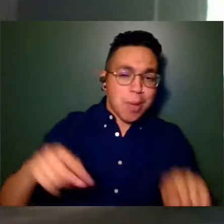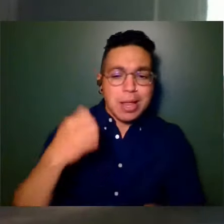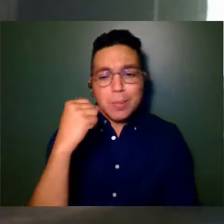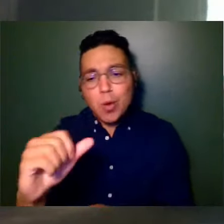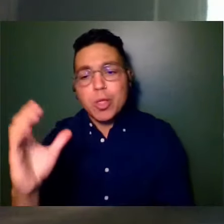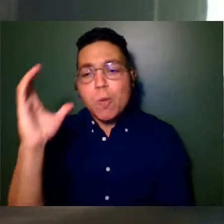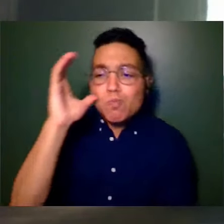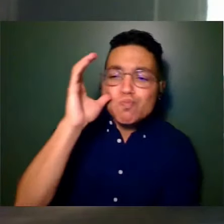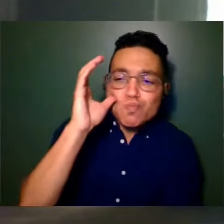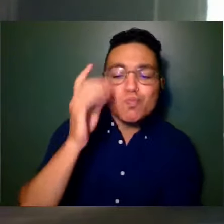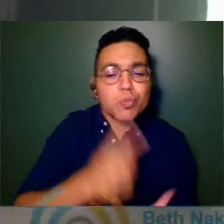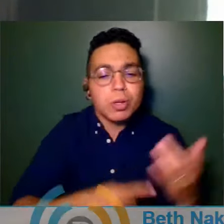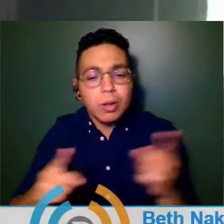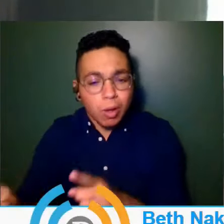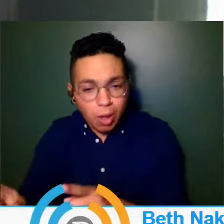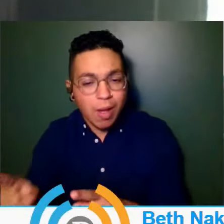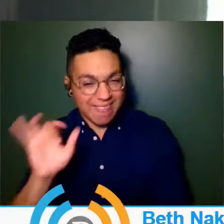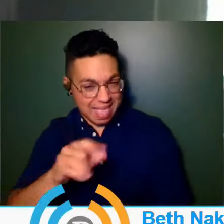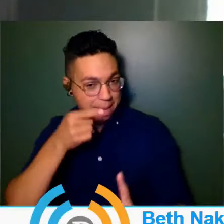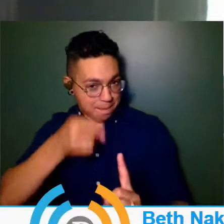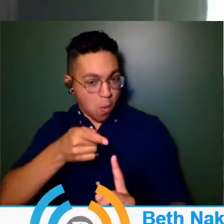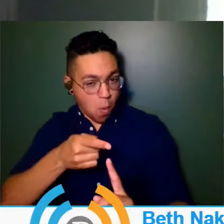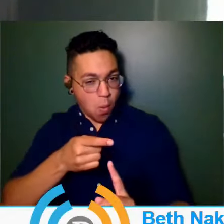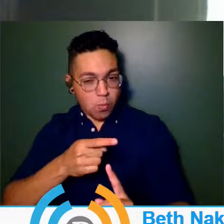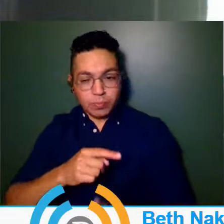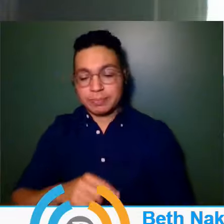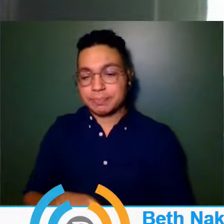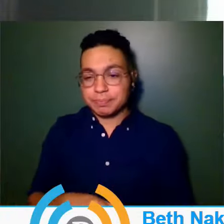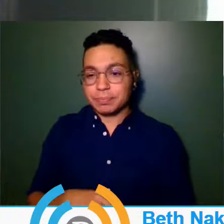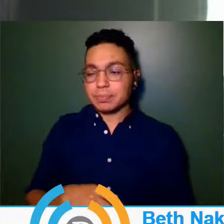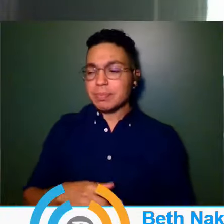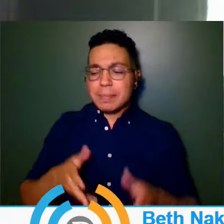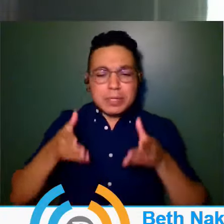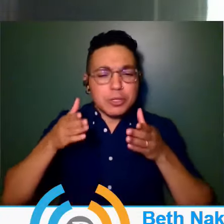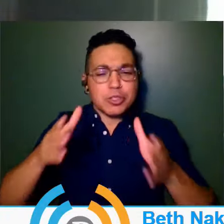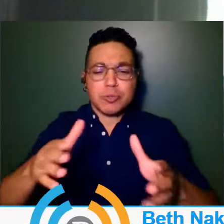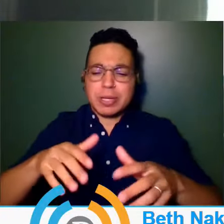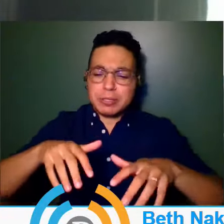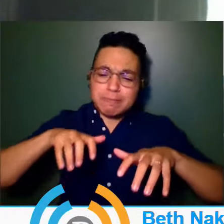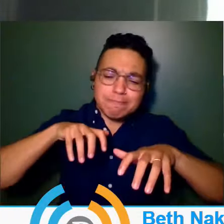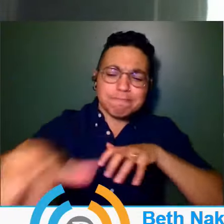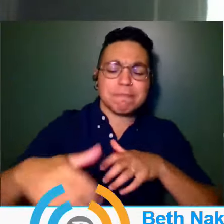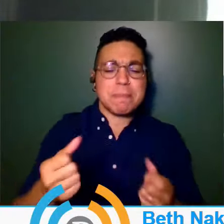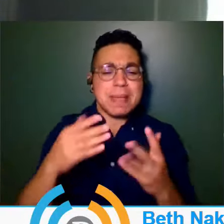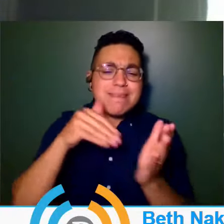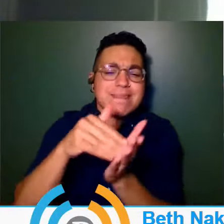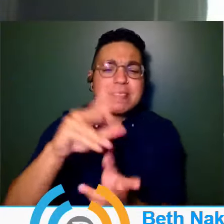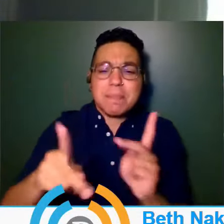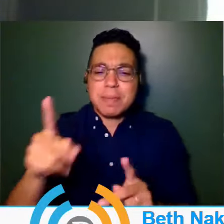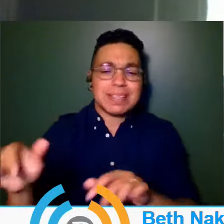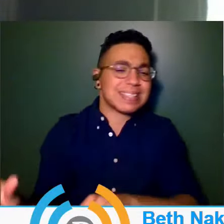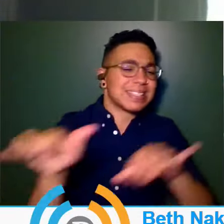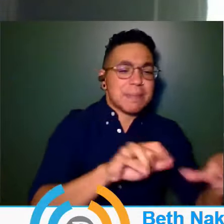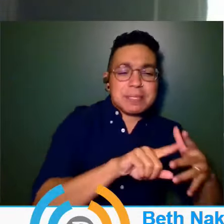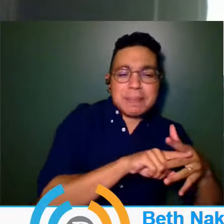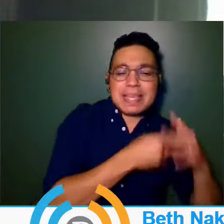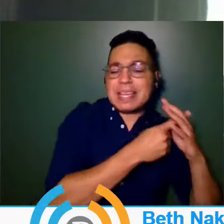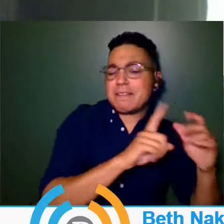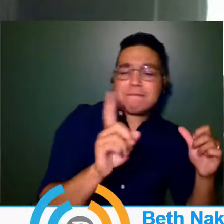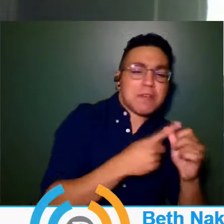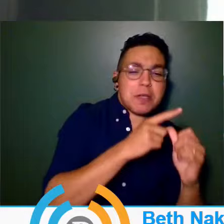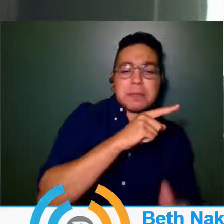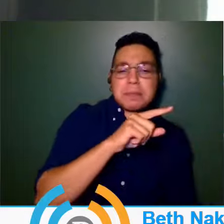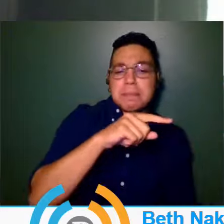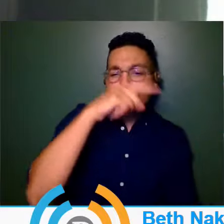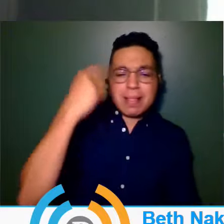point, the streets were filled with as many thousands of people as there were at the beginning of the original Black Lives Matter